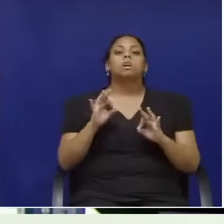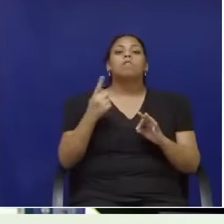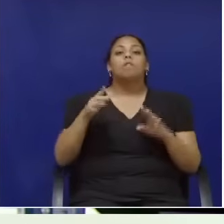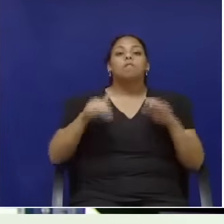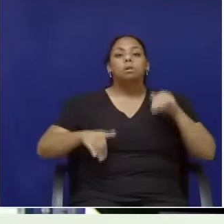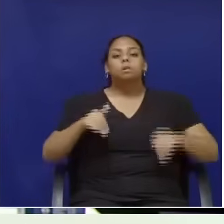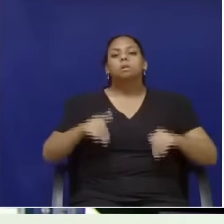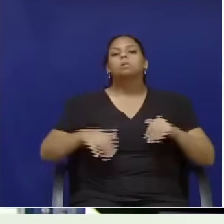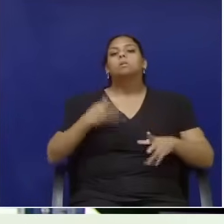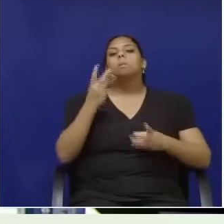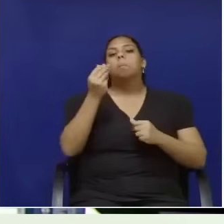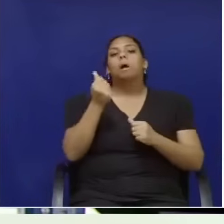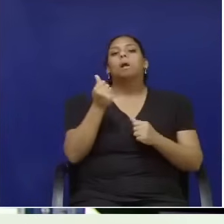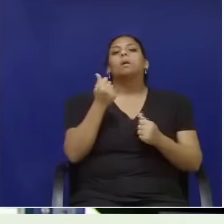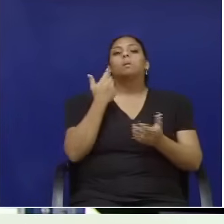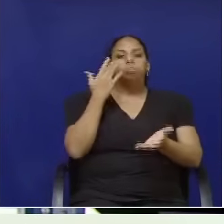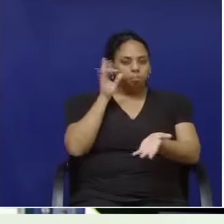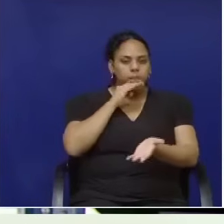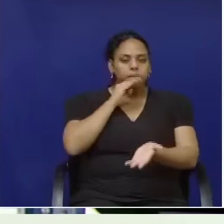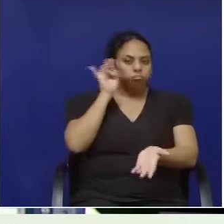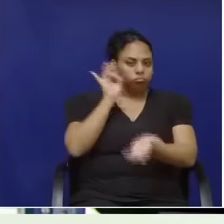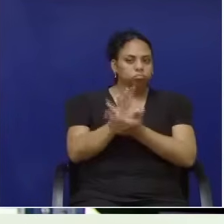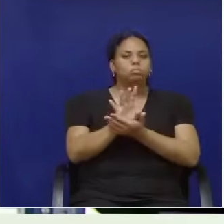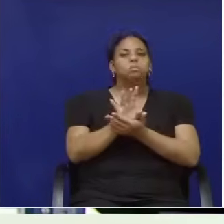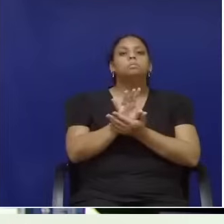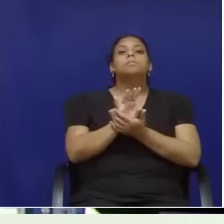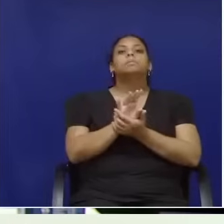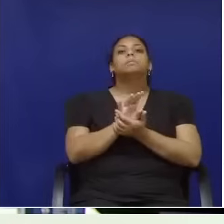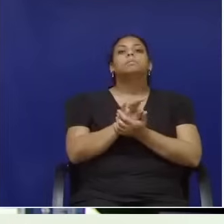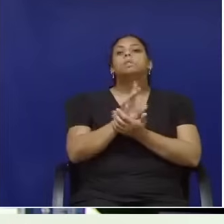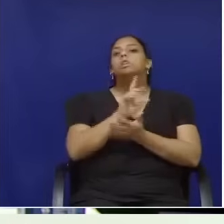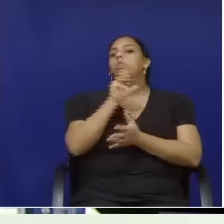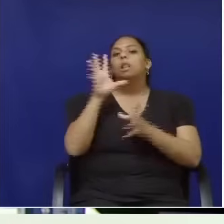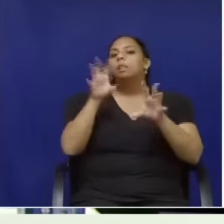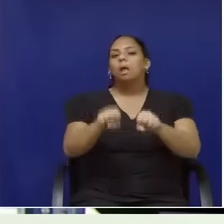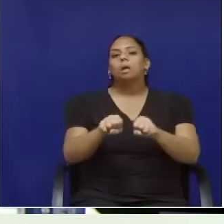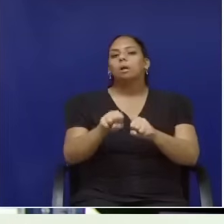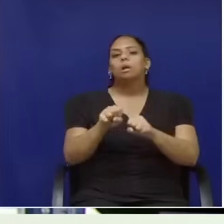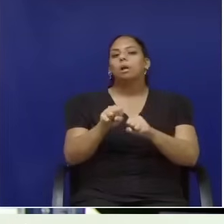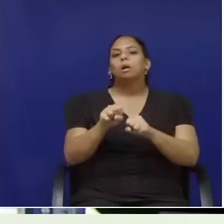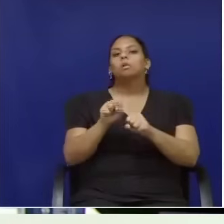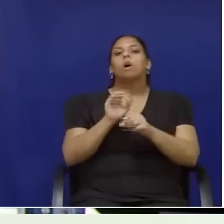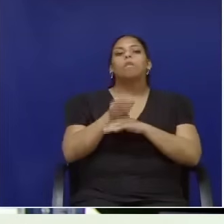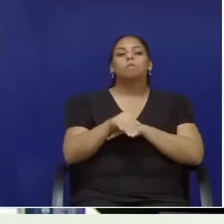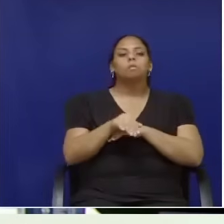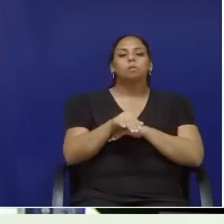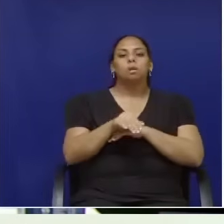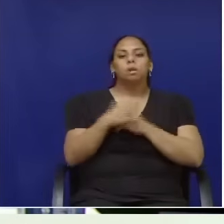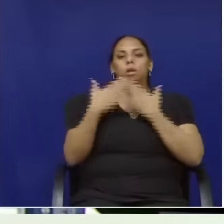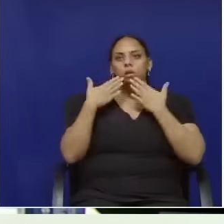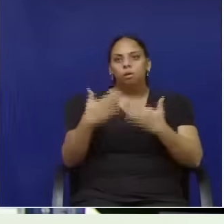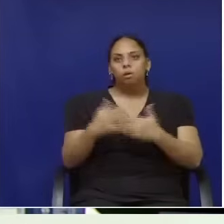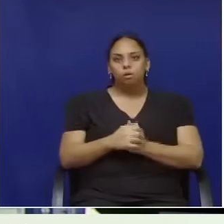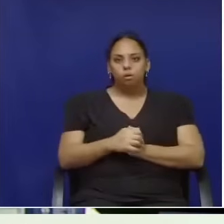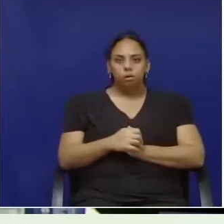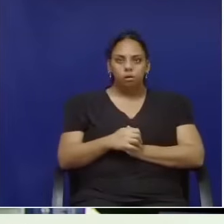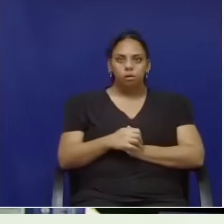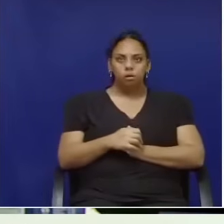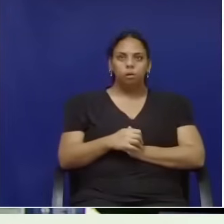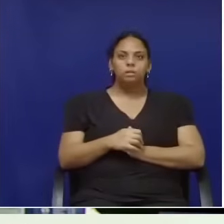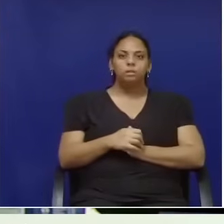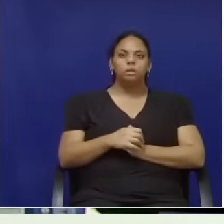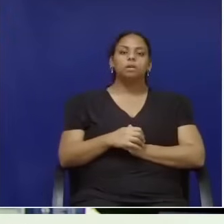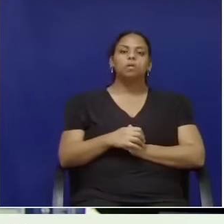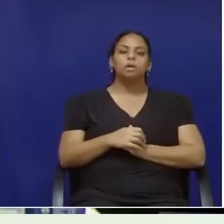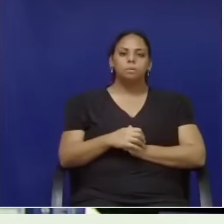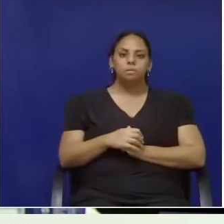it's non-negotiable, it's a dismissible offense, and we are not taking anything beyond that. Thank you. Thank you. We return to the